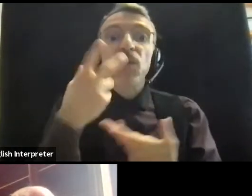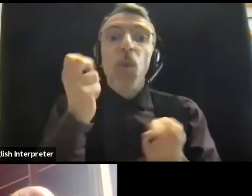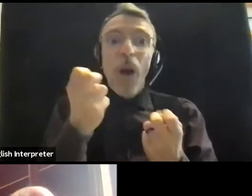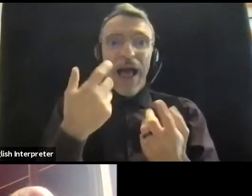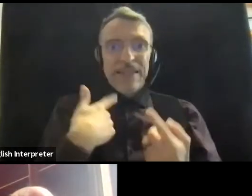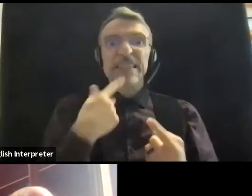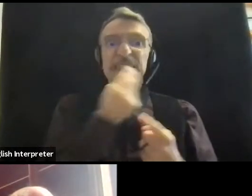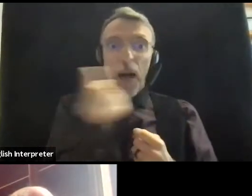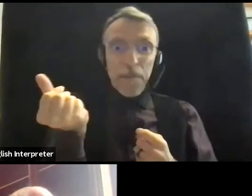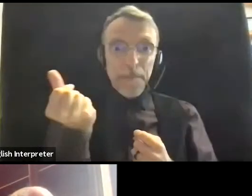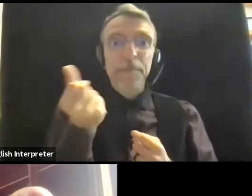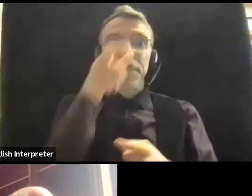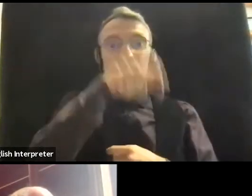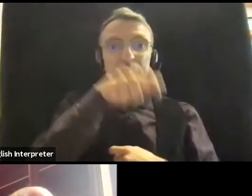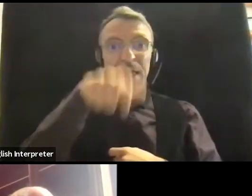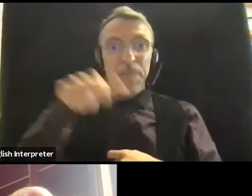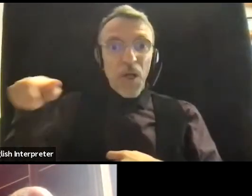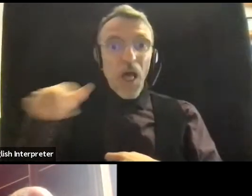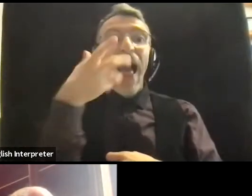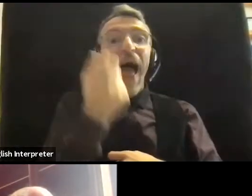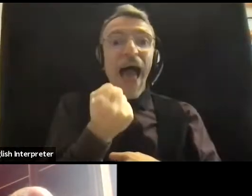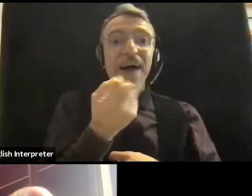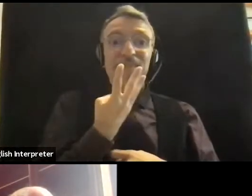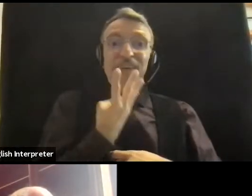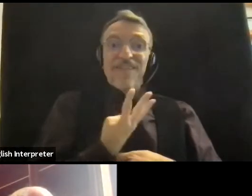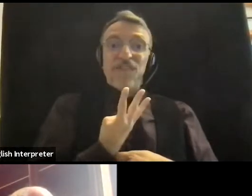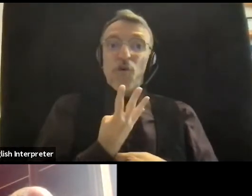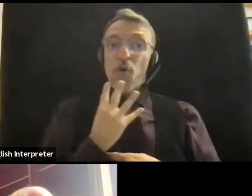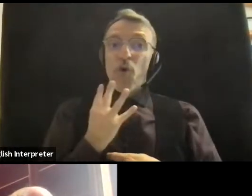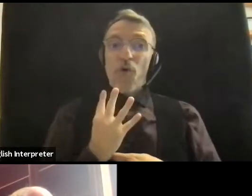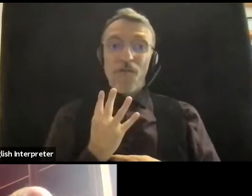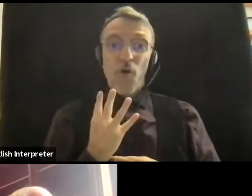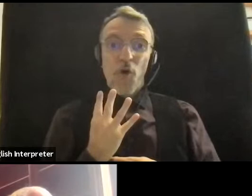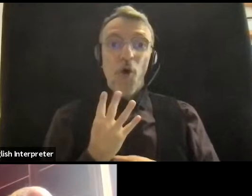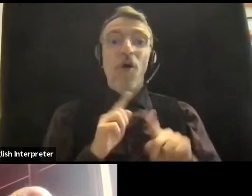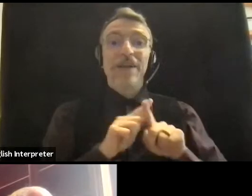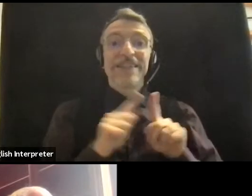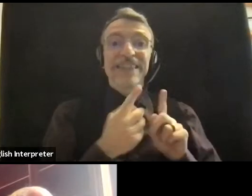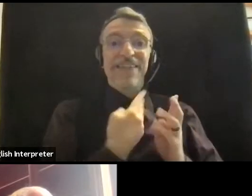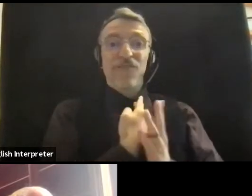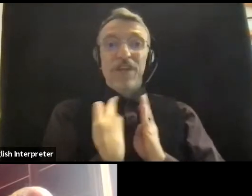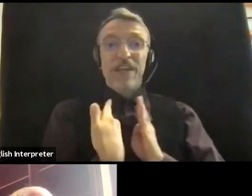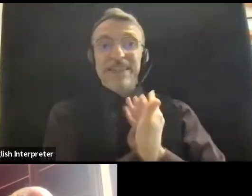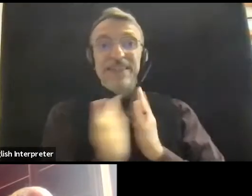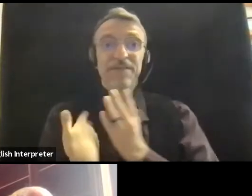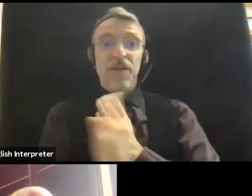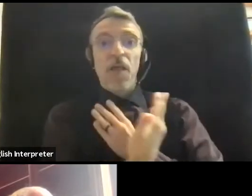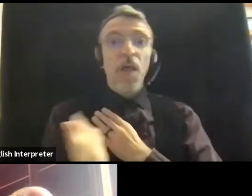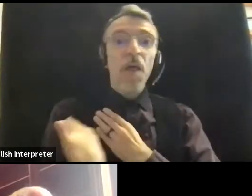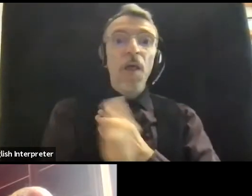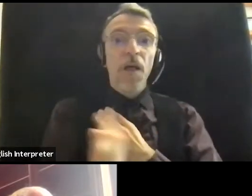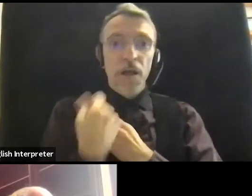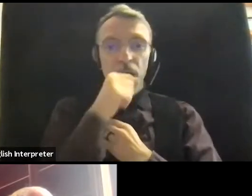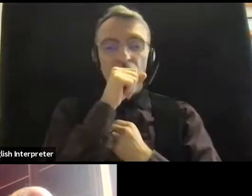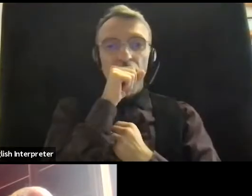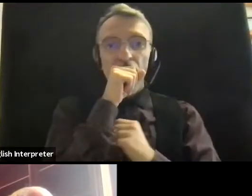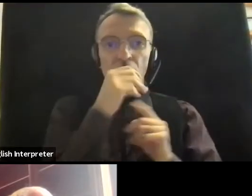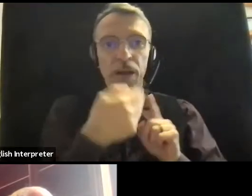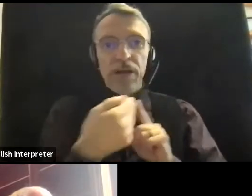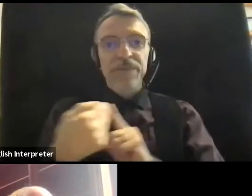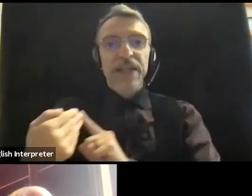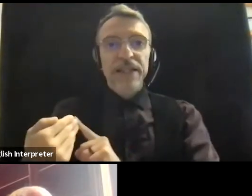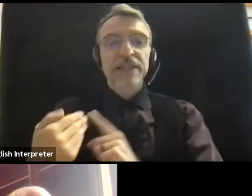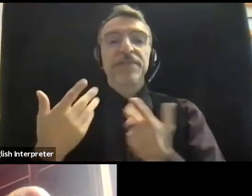of discrimination, people with disabilities also have a great deal to contribute to society and to our own understanding of freedom of religion and